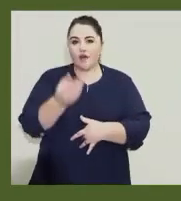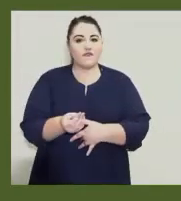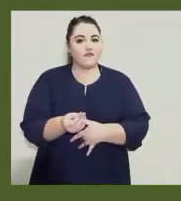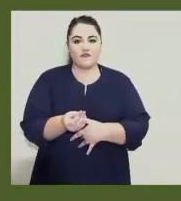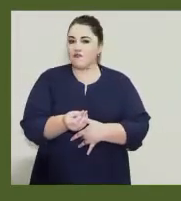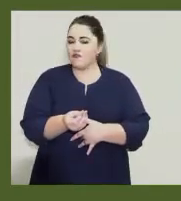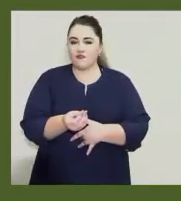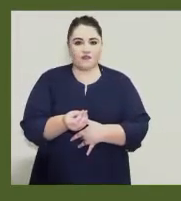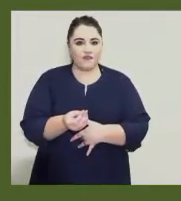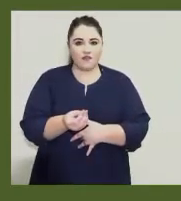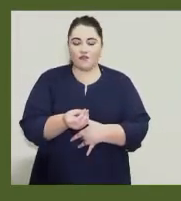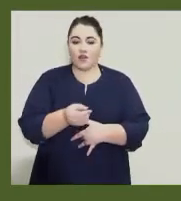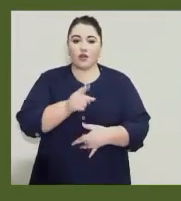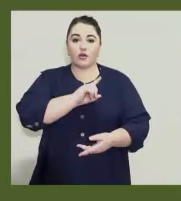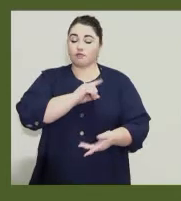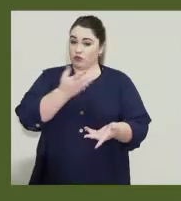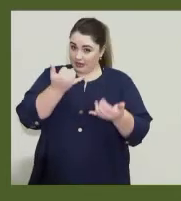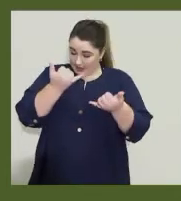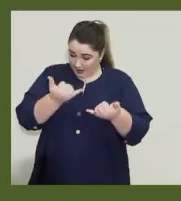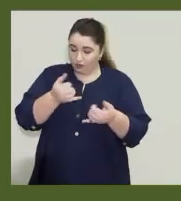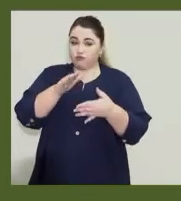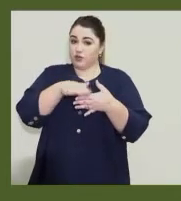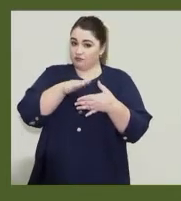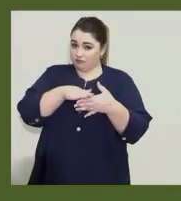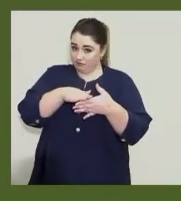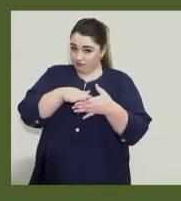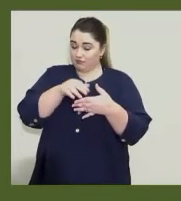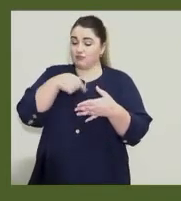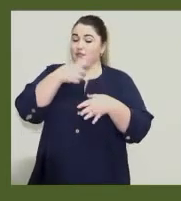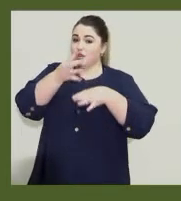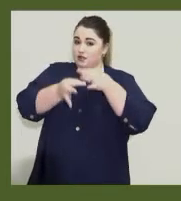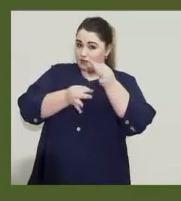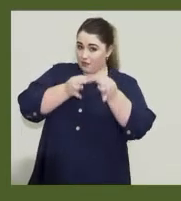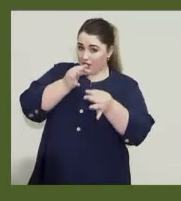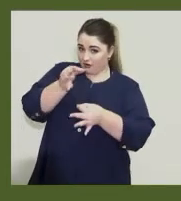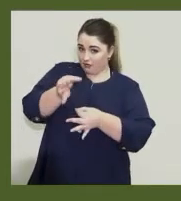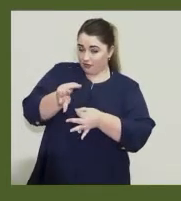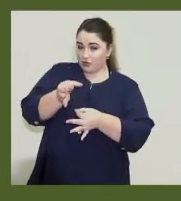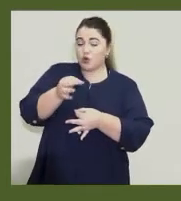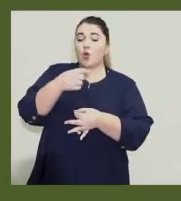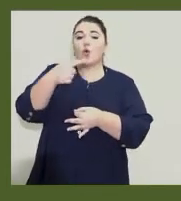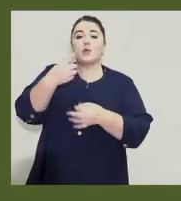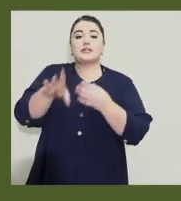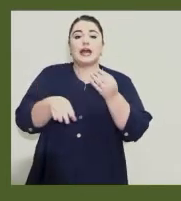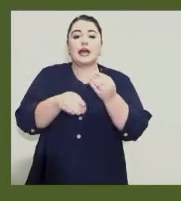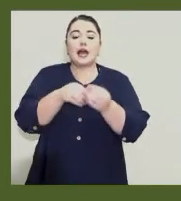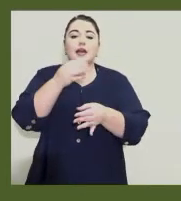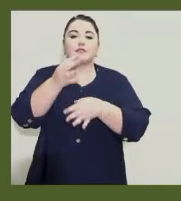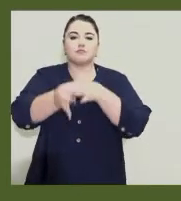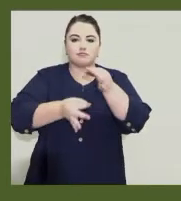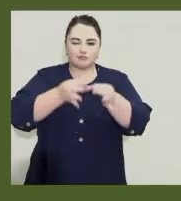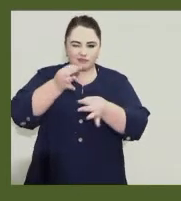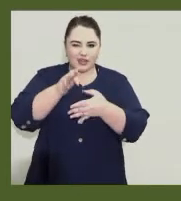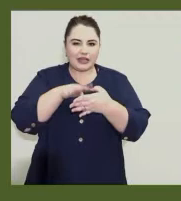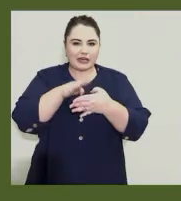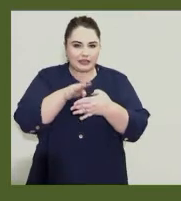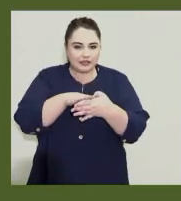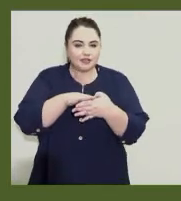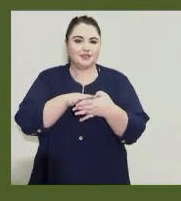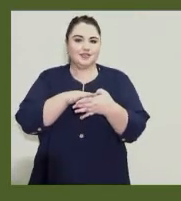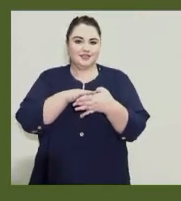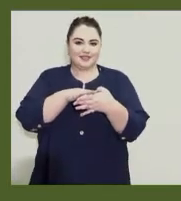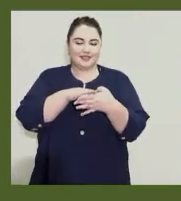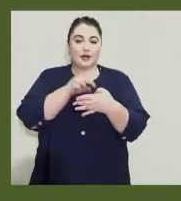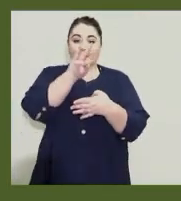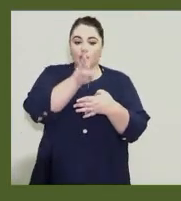now here comes the reason. Here's the reason. So you always want to give a reason with your statement